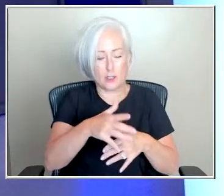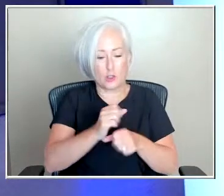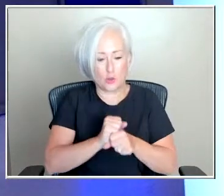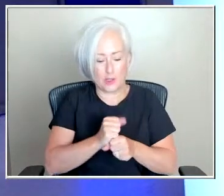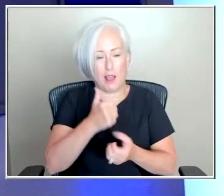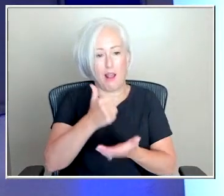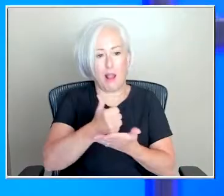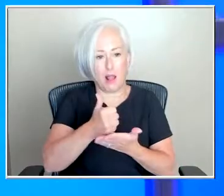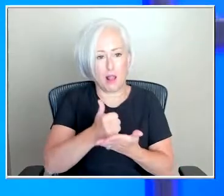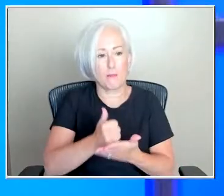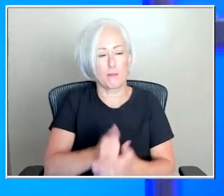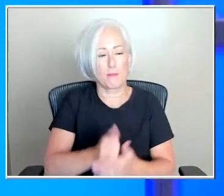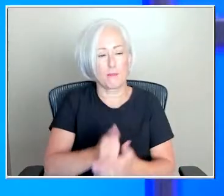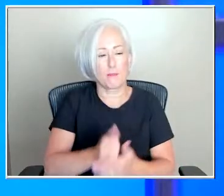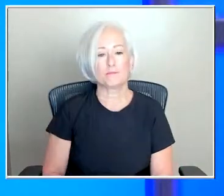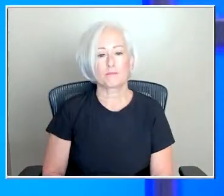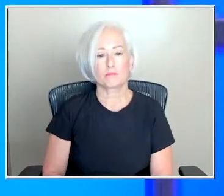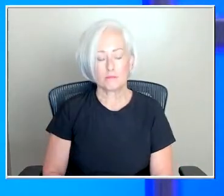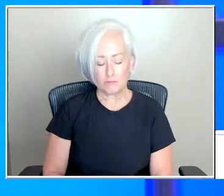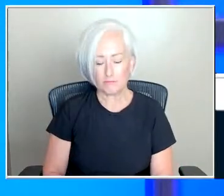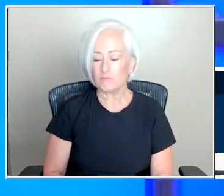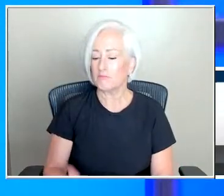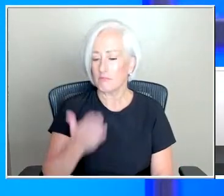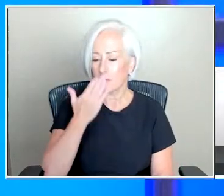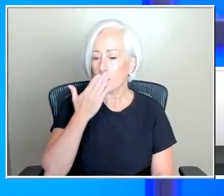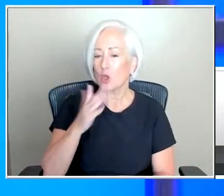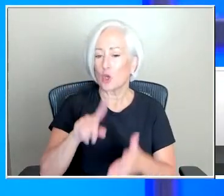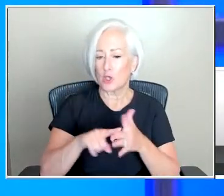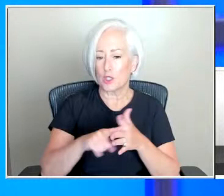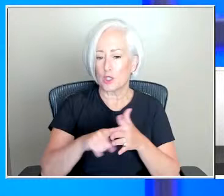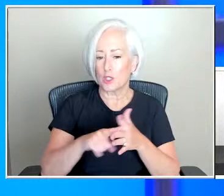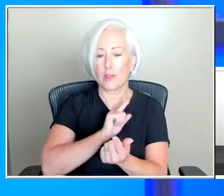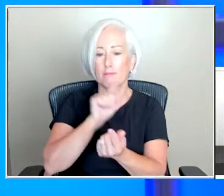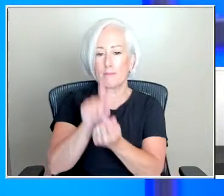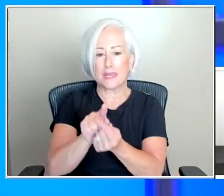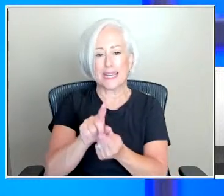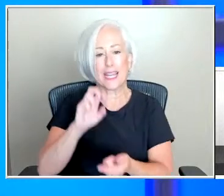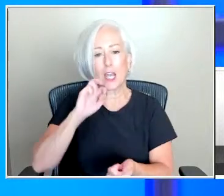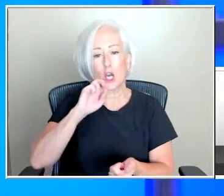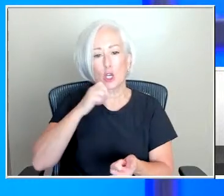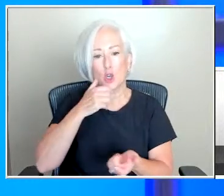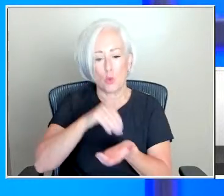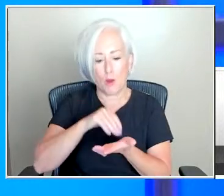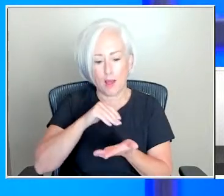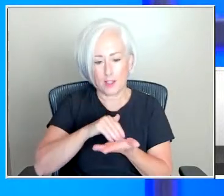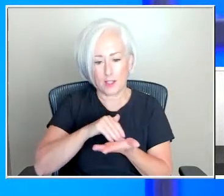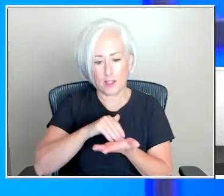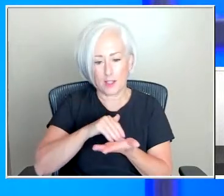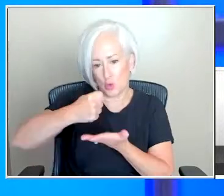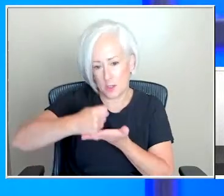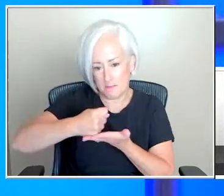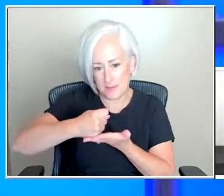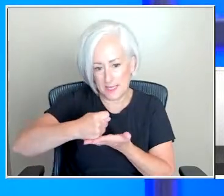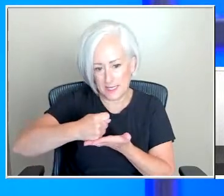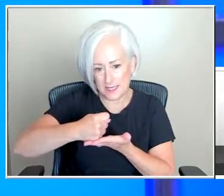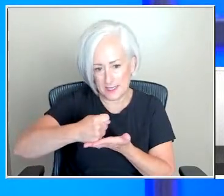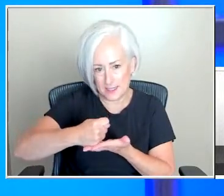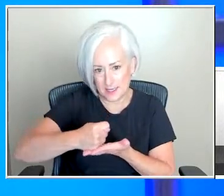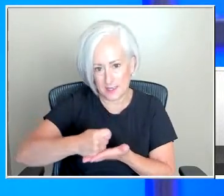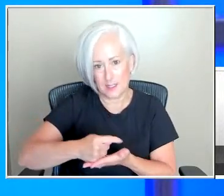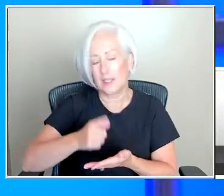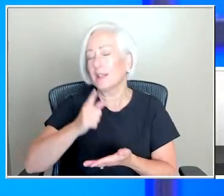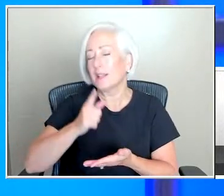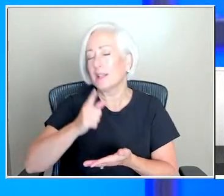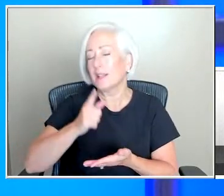that, again, good to start with a neurologist for the treatment of these diseases, and to be on medication